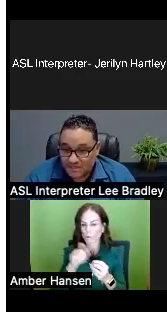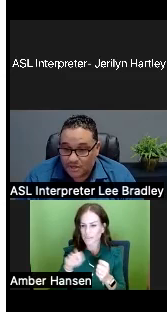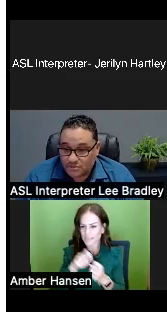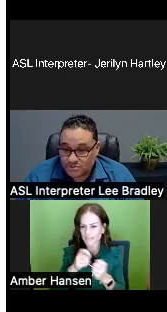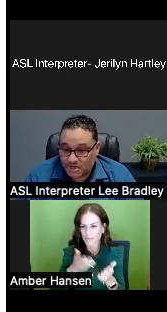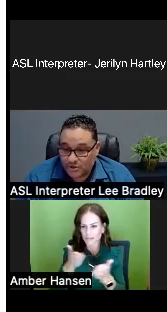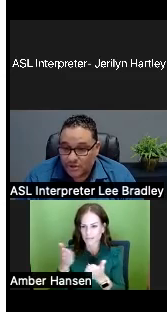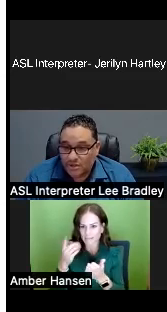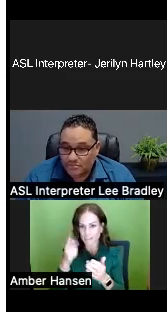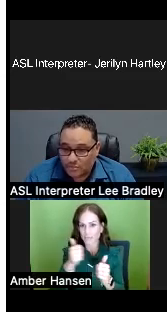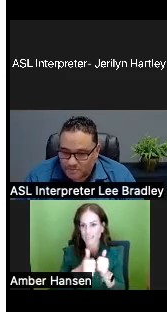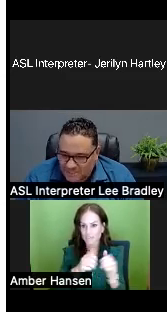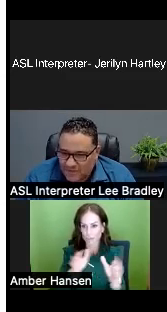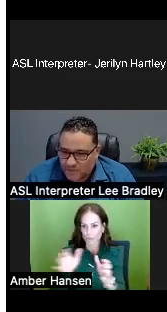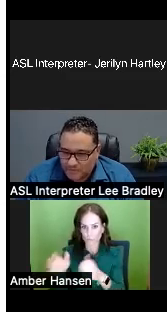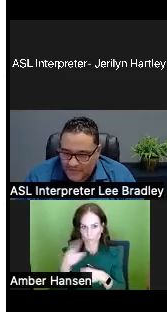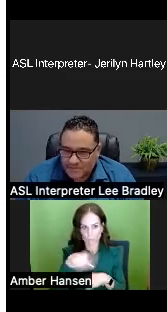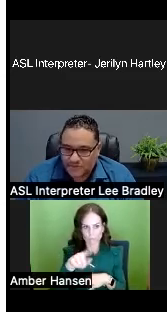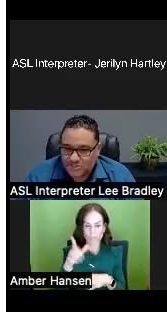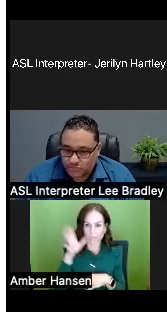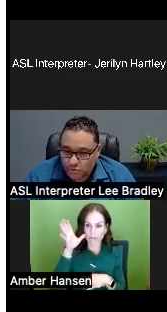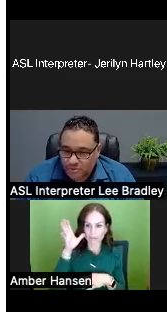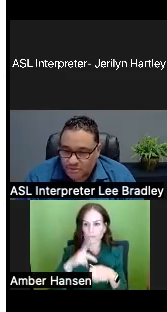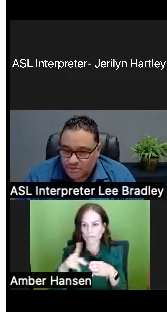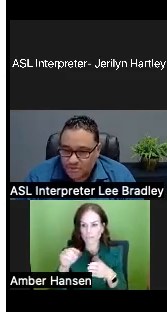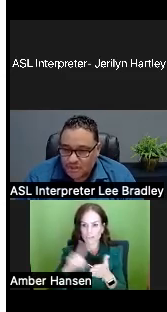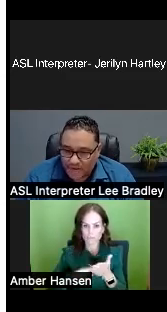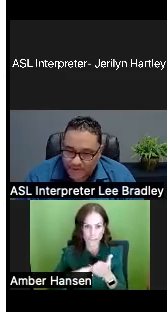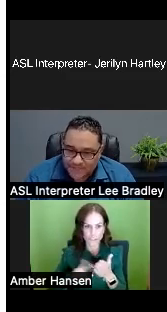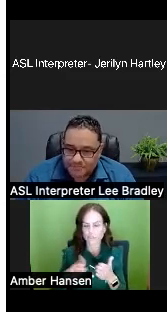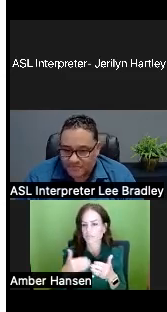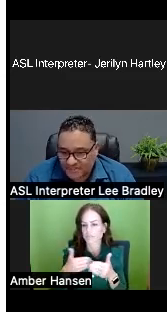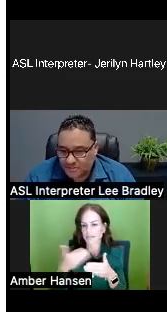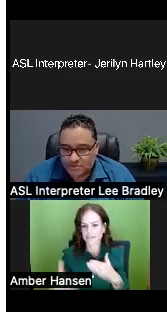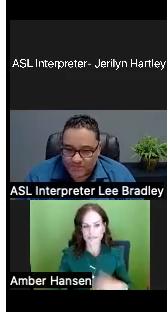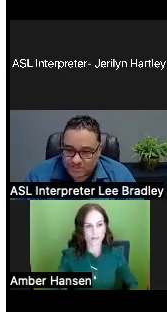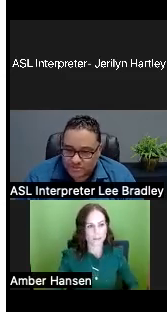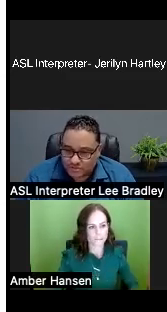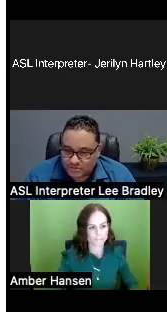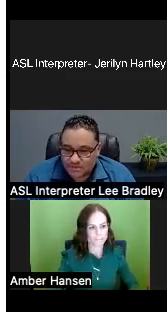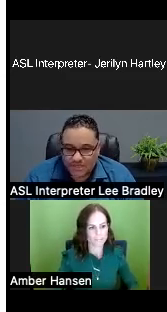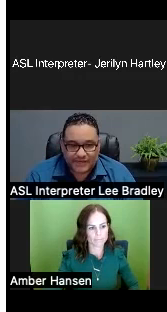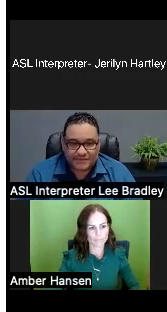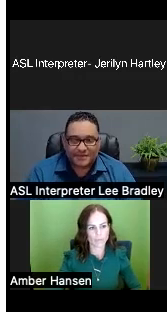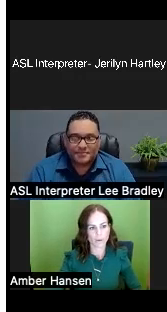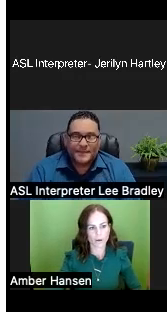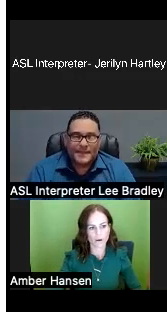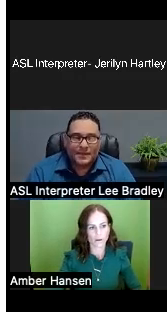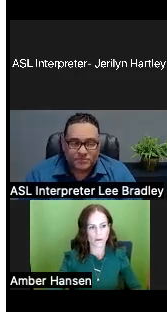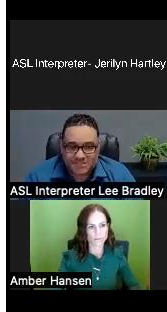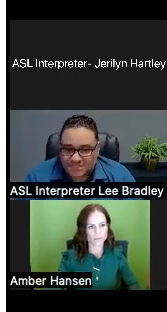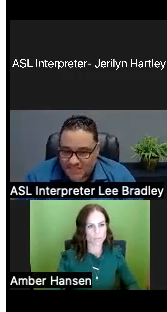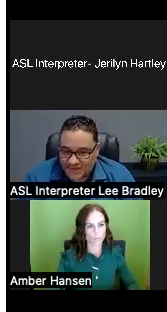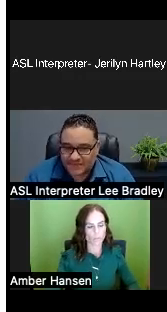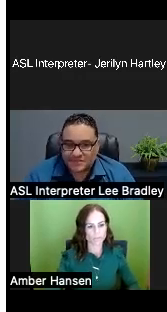Studies also share more specific recommendations for each group: parents, professionals, and researchers. And